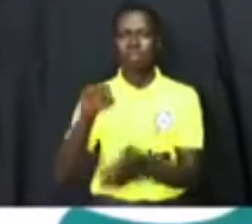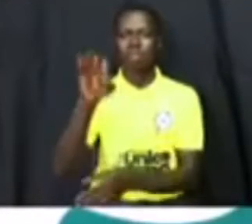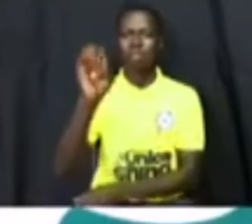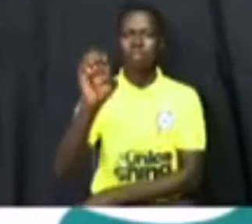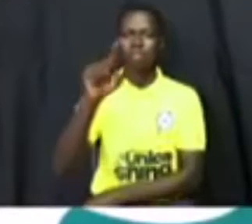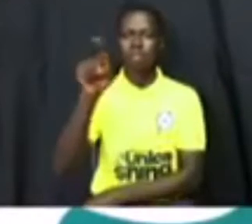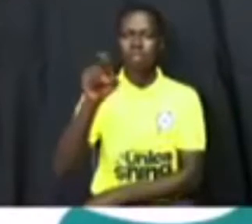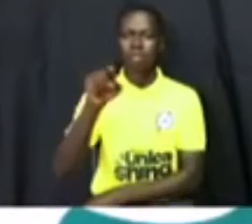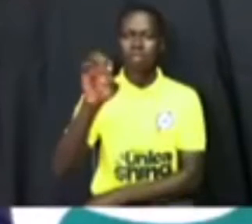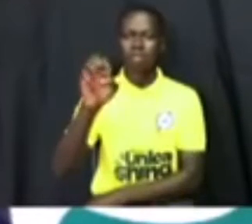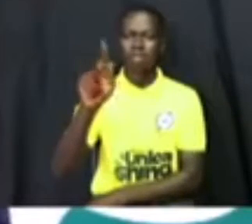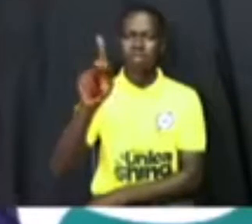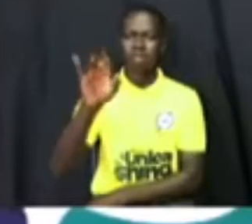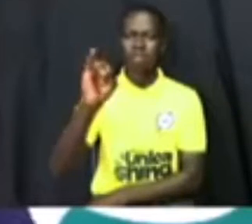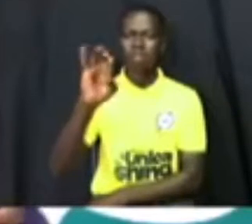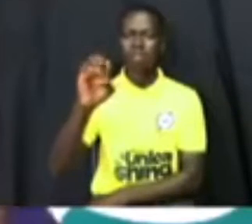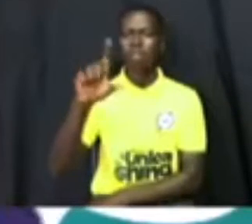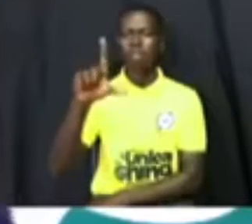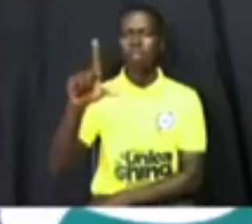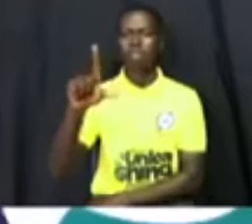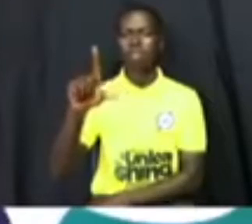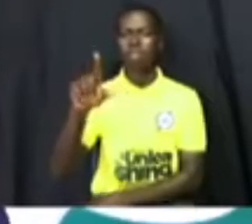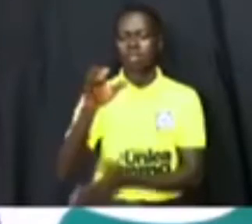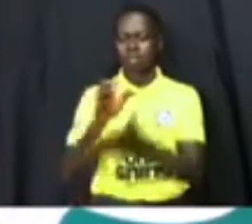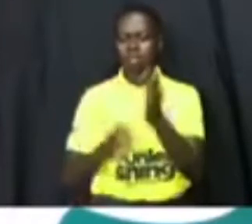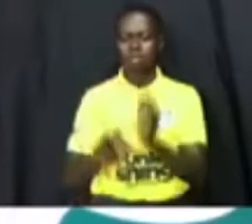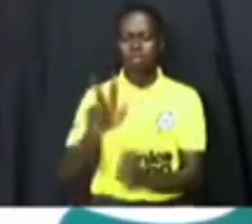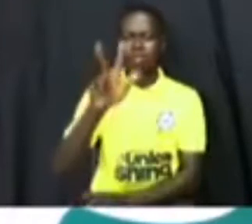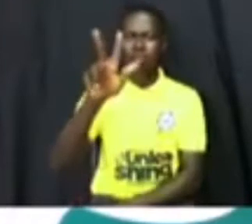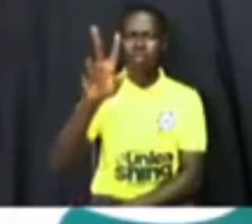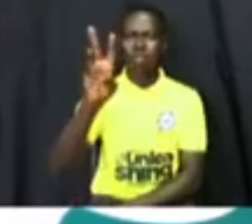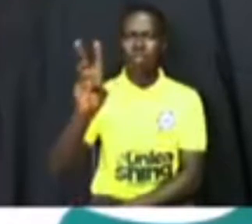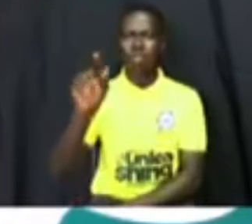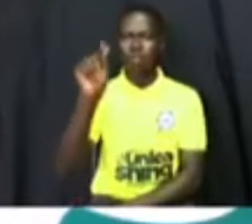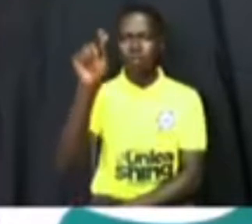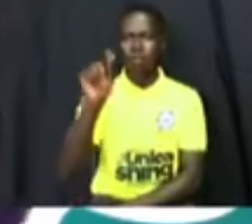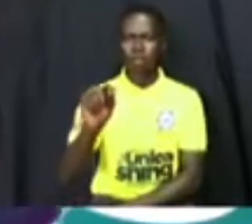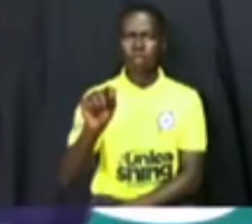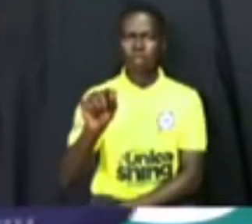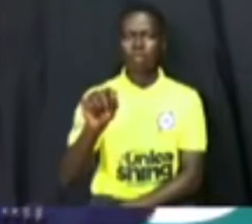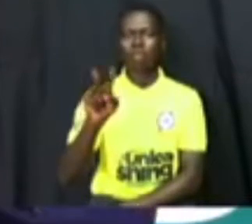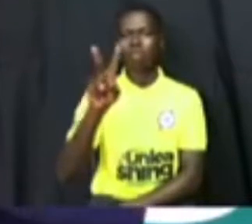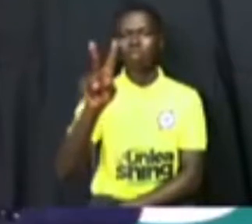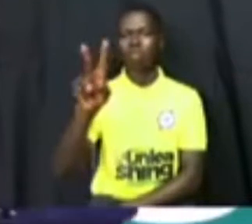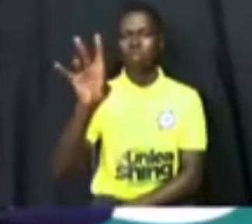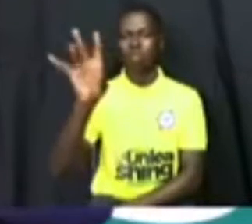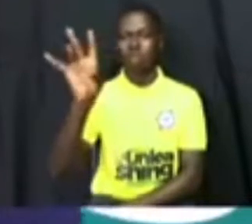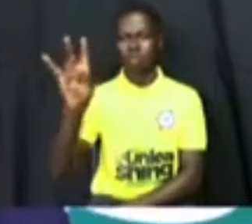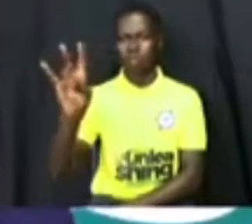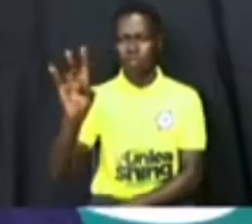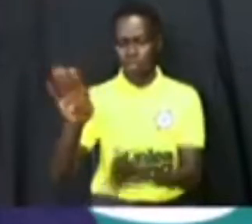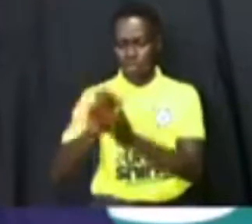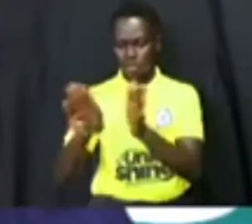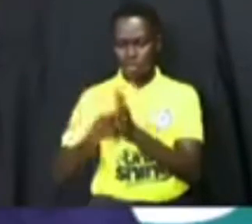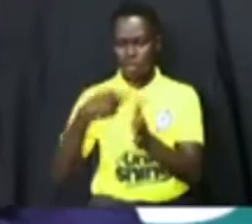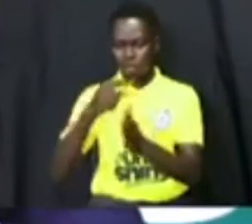27. Ezekiel 36, 27. And the Bible says, and I will put my spirit within